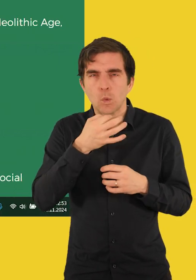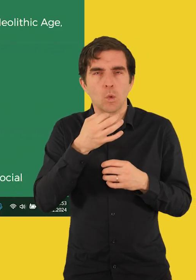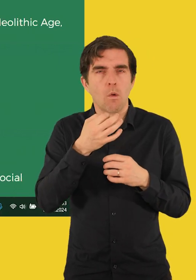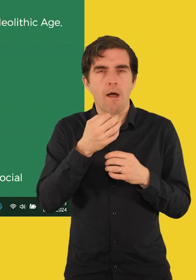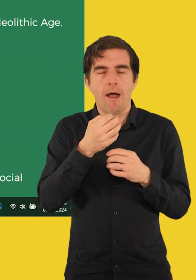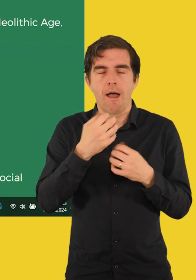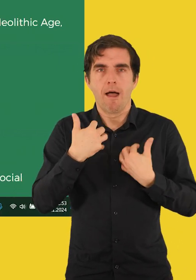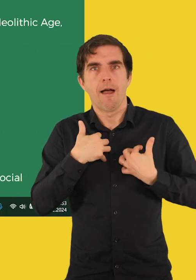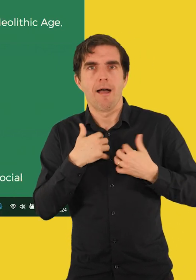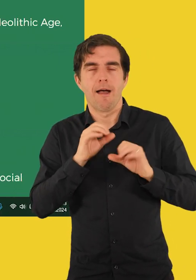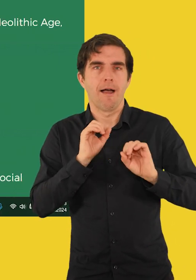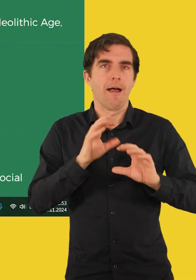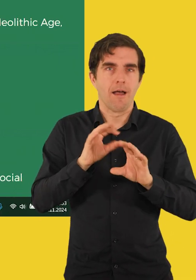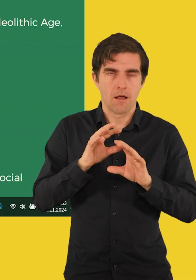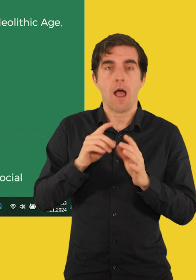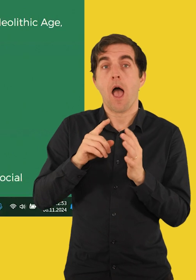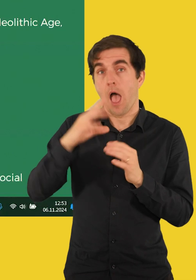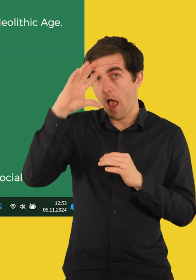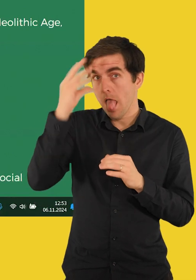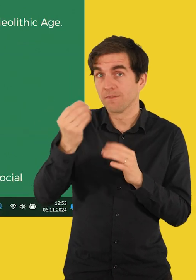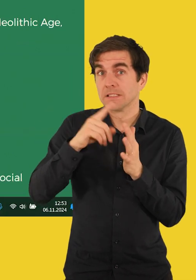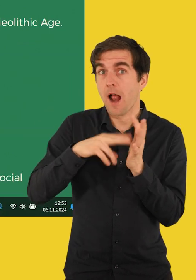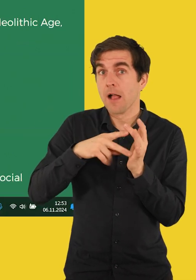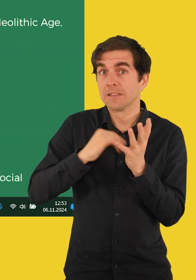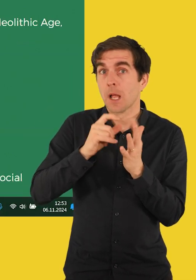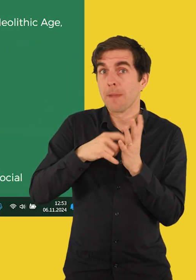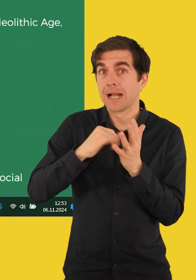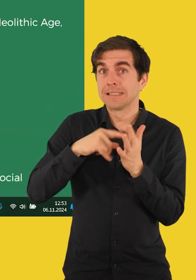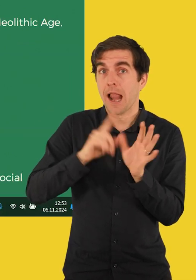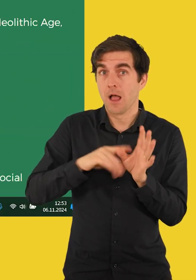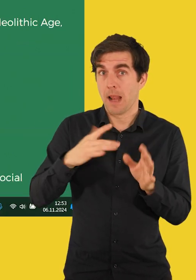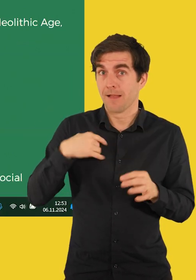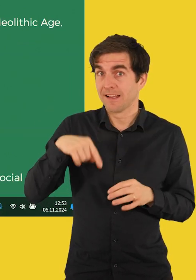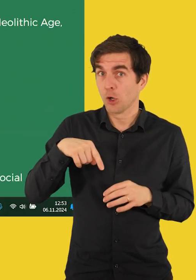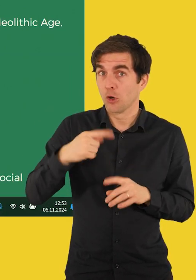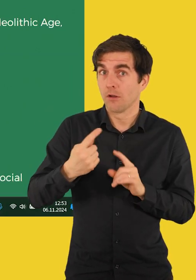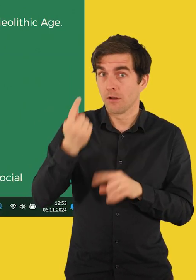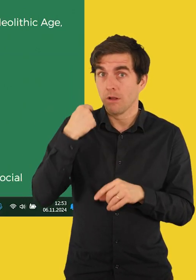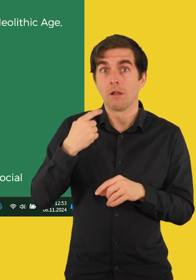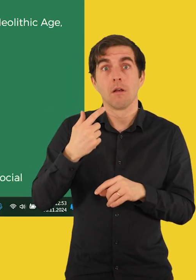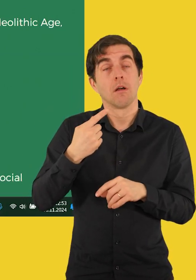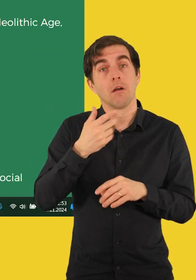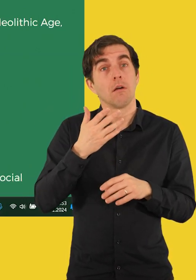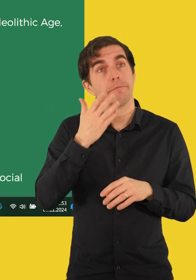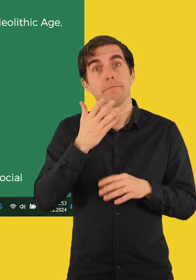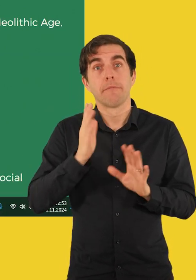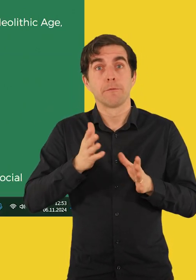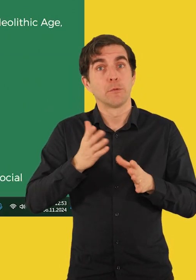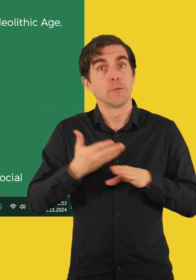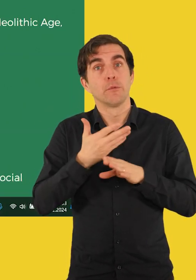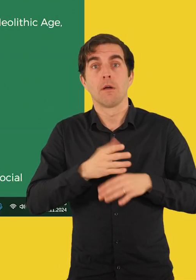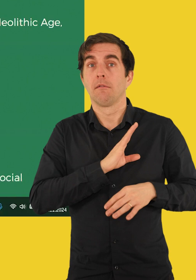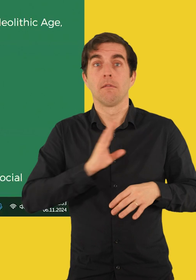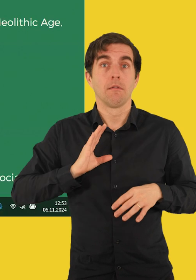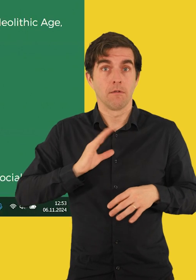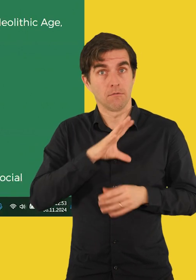little quirky knowledge things. We have Elvis Presley lived in Bad Nauheim back in the day when he did his